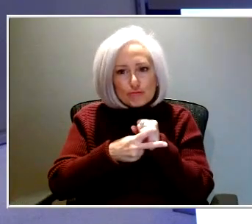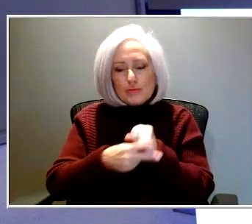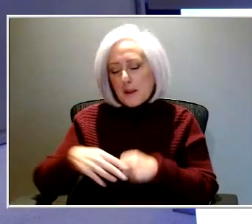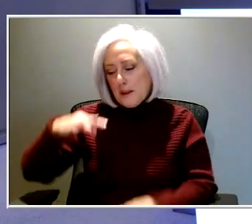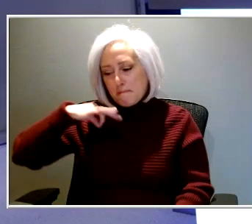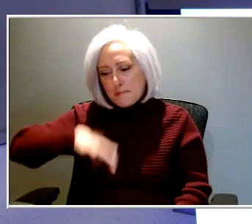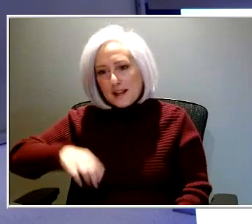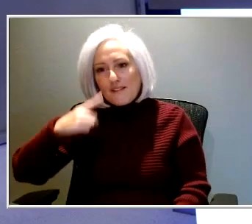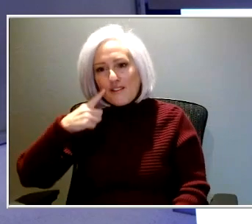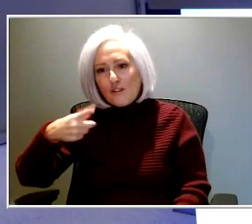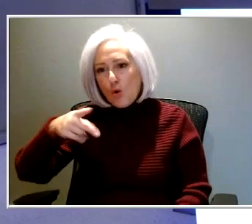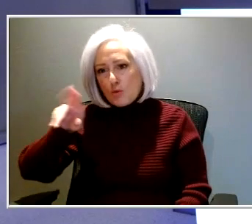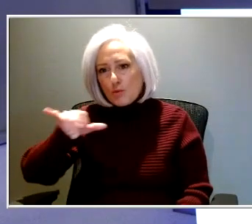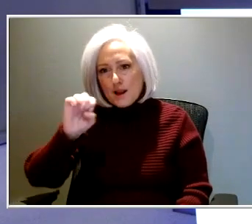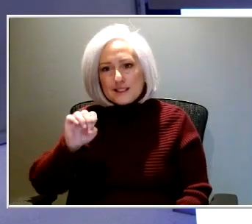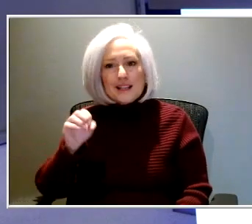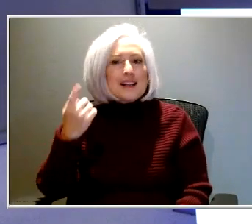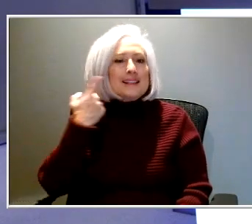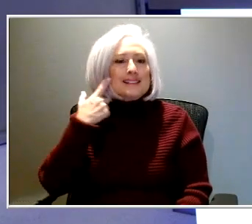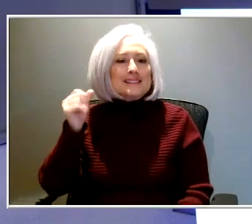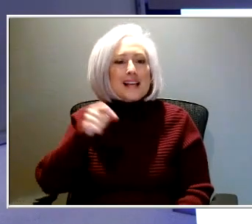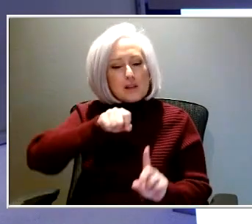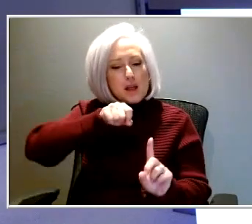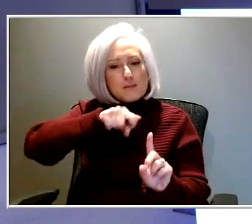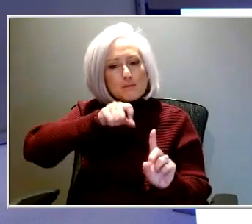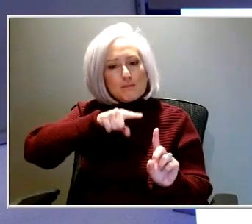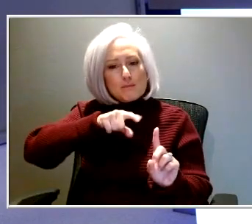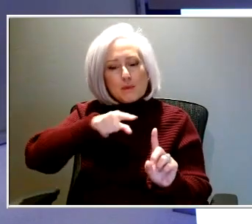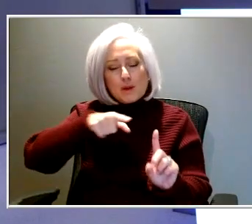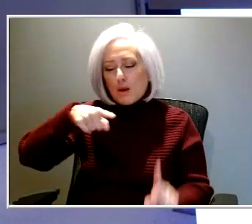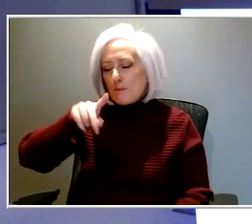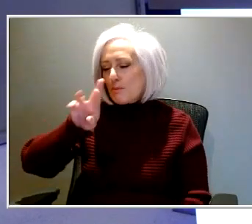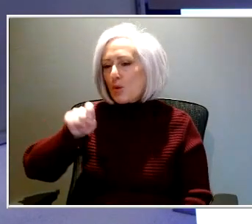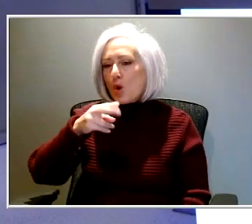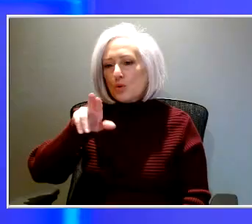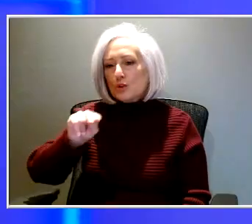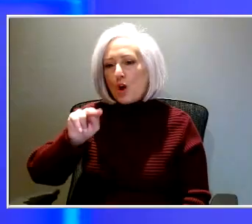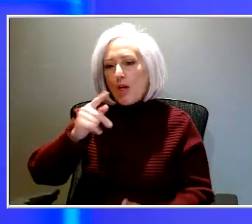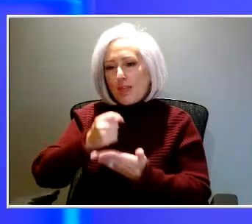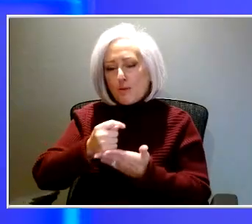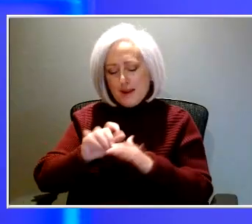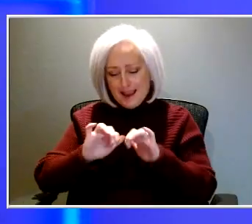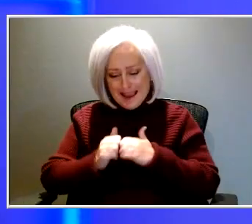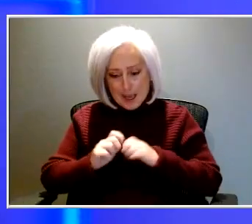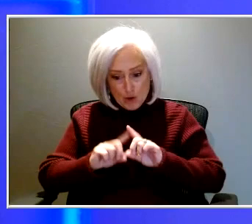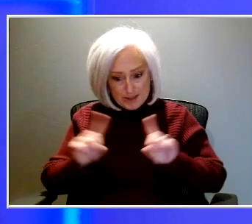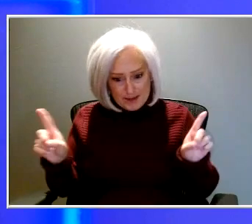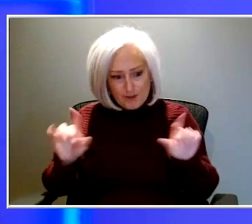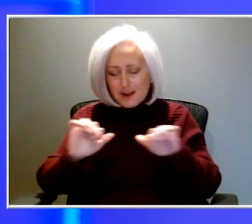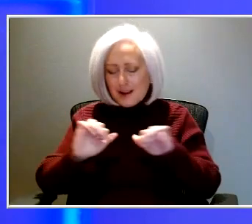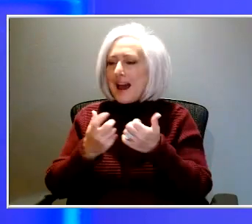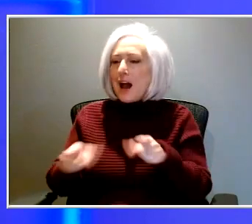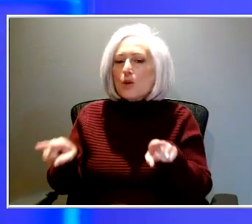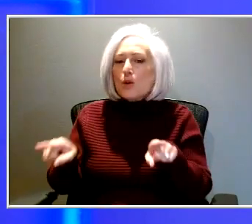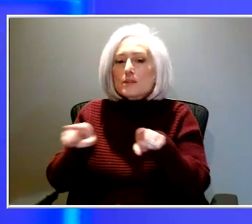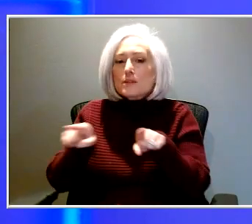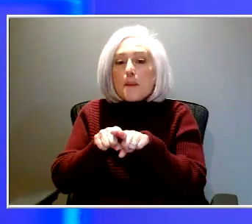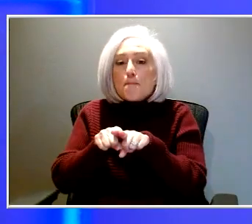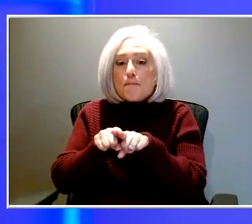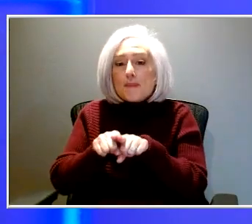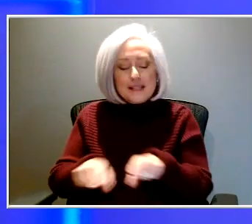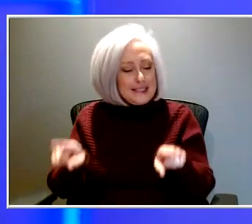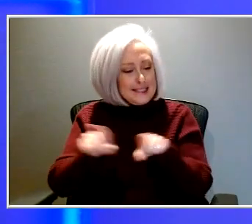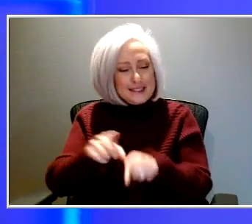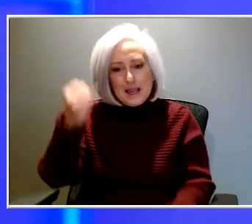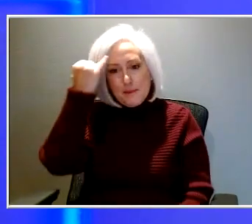sounds a whole lot like proton therapy. Yeah. So how is it different? How is it the same? Well, I think that it's the same idea. The overall idea for cancer